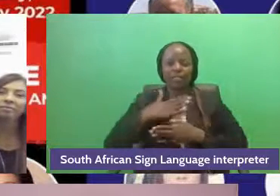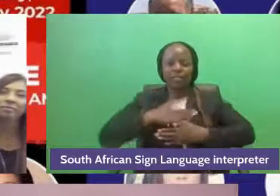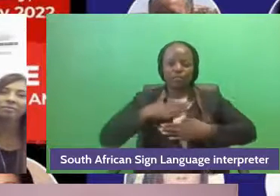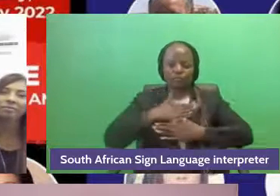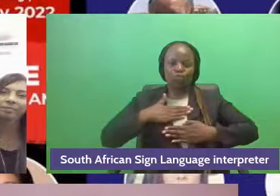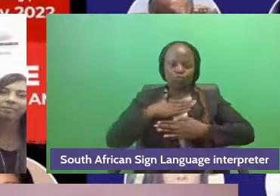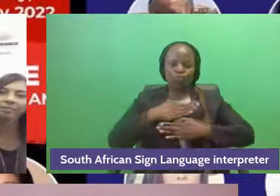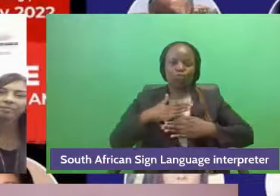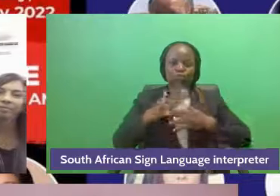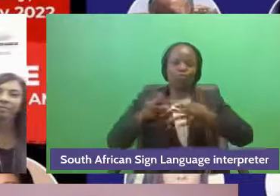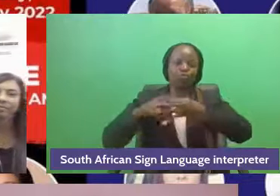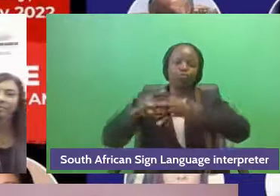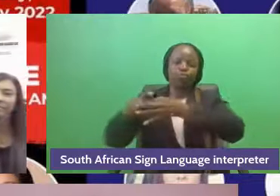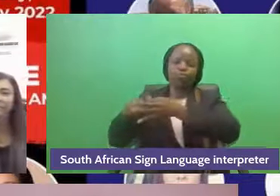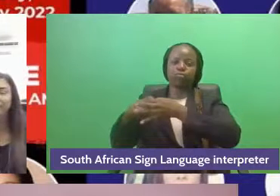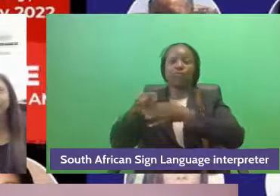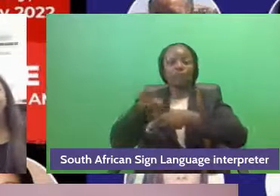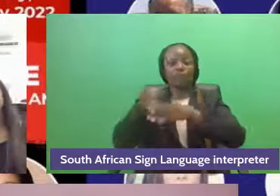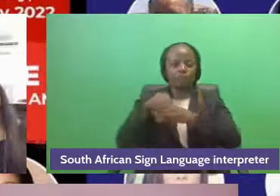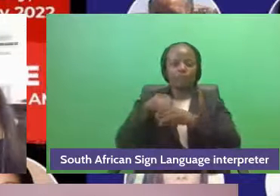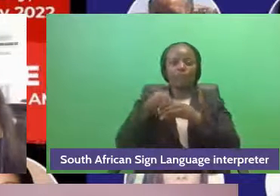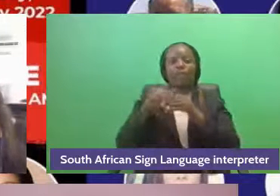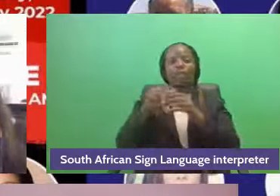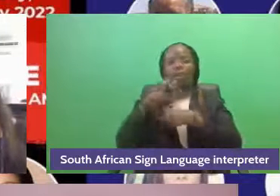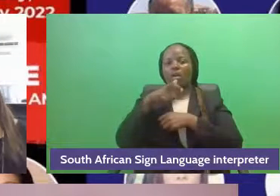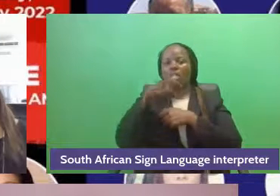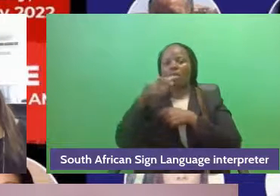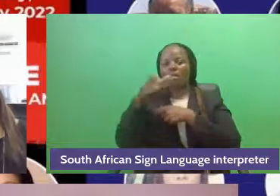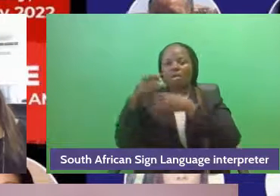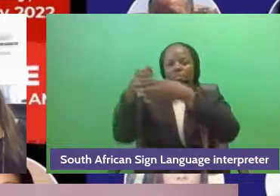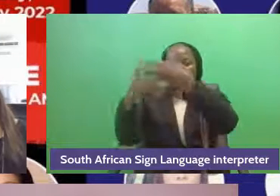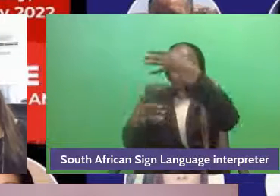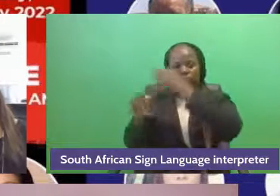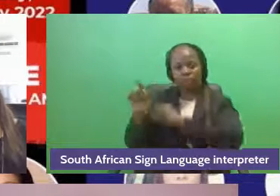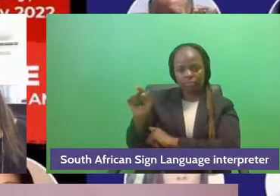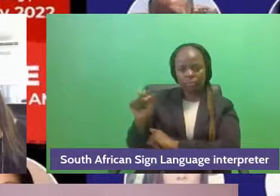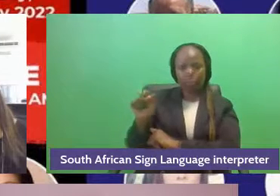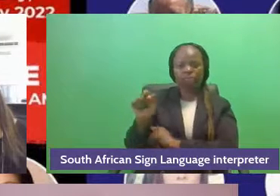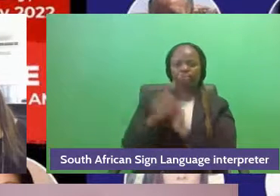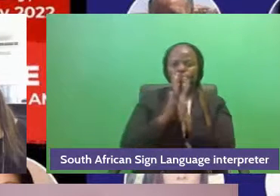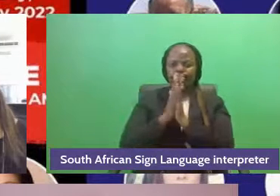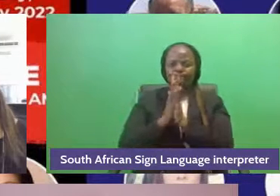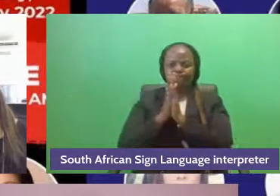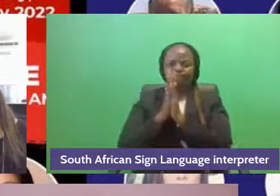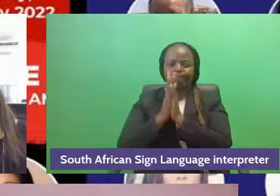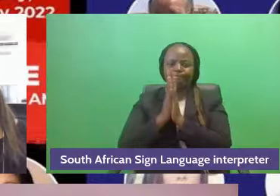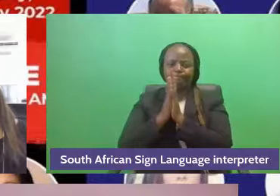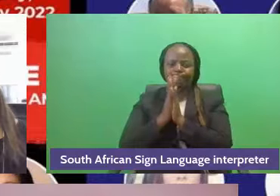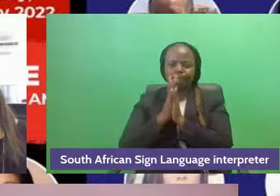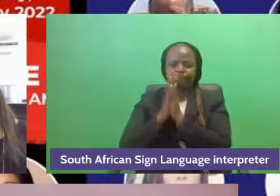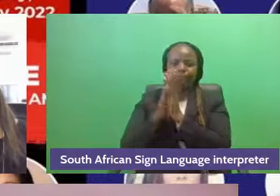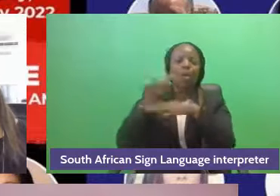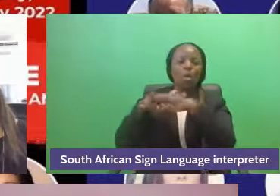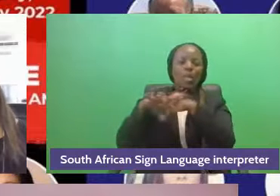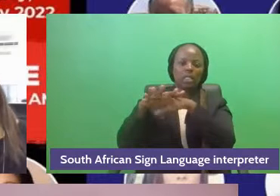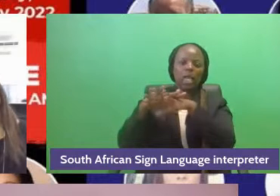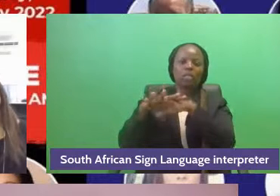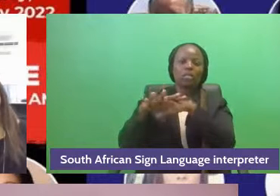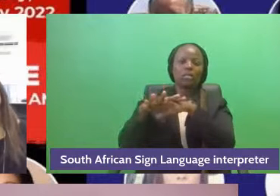and participating through the comment section. And yeah, please do reach out through our website,